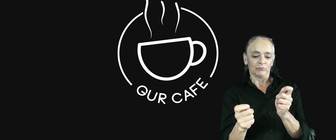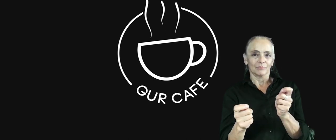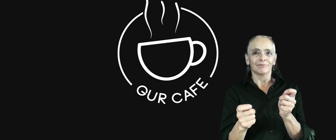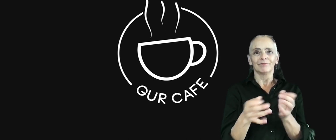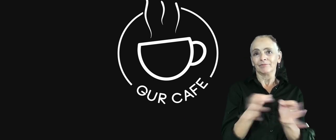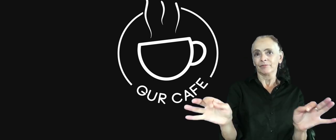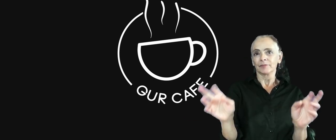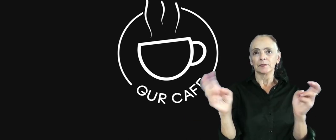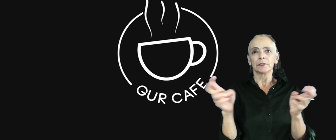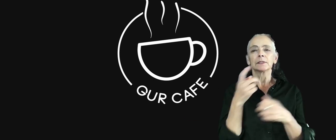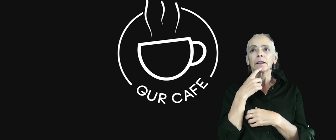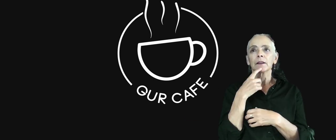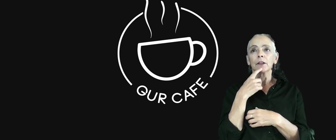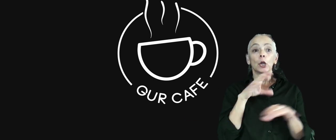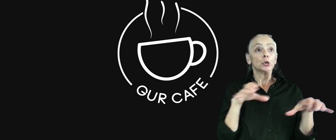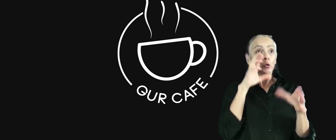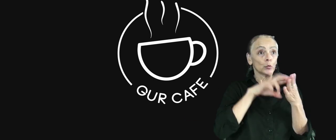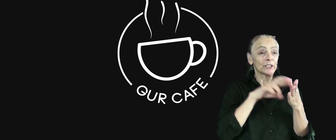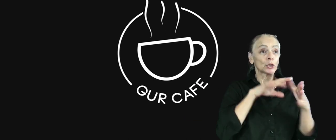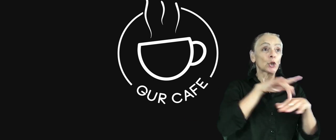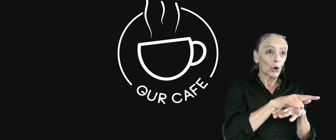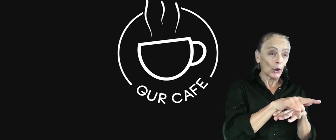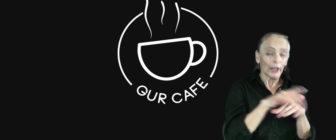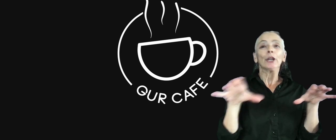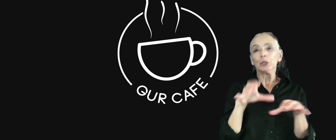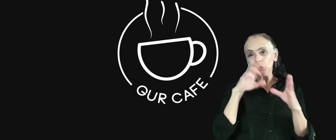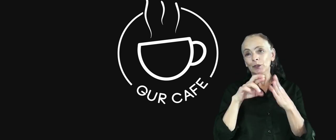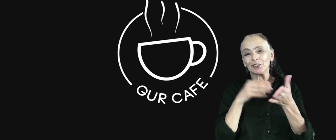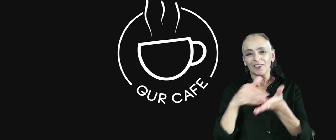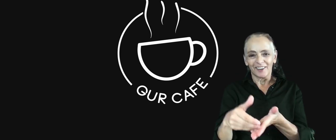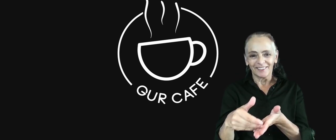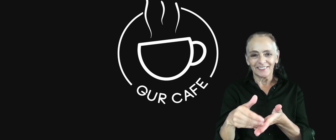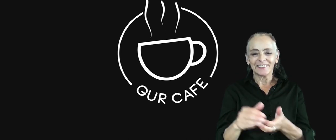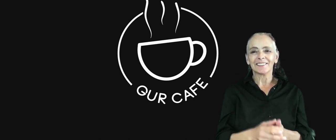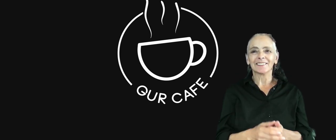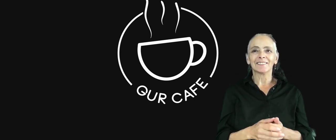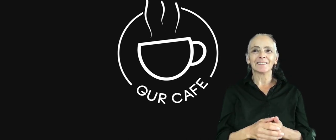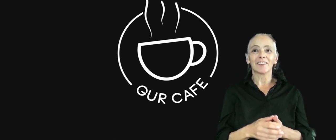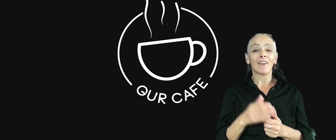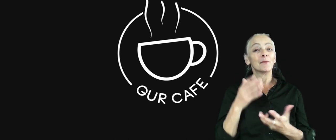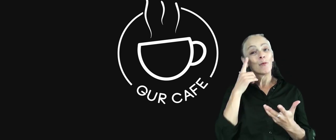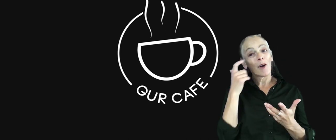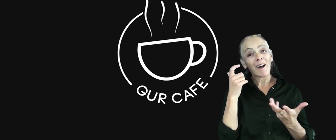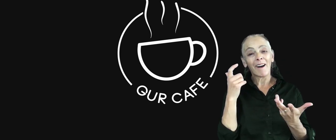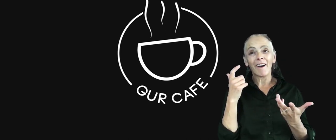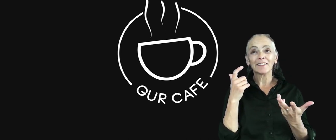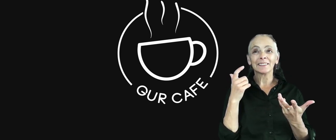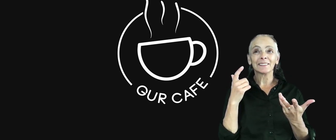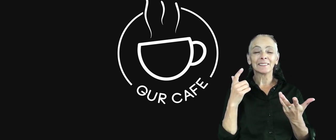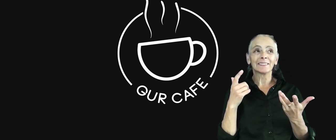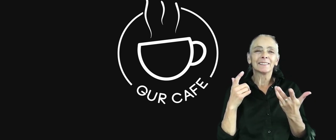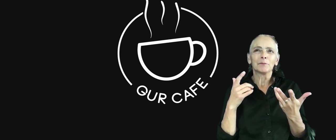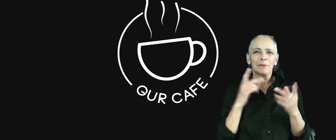like do research early, do research often, because you know, more often than not, user research is associated with testing,